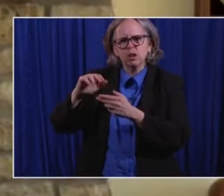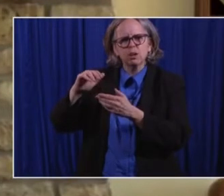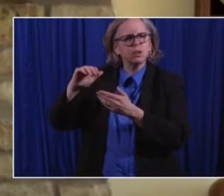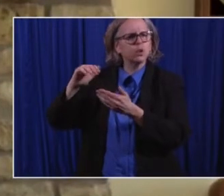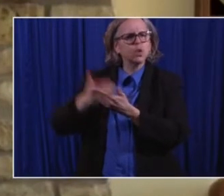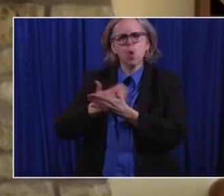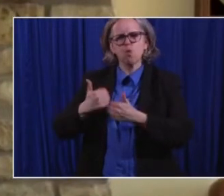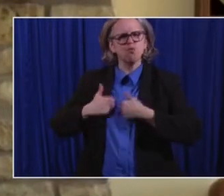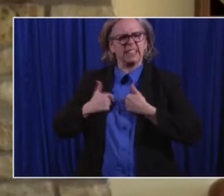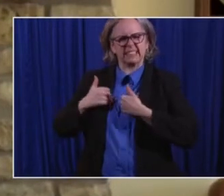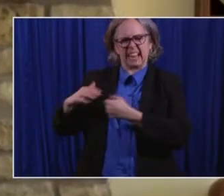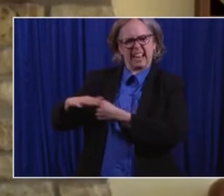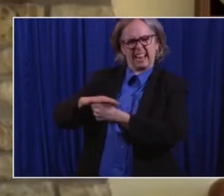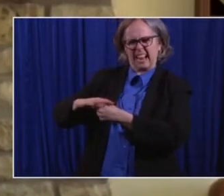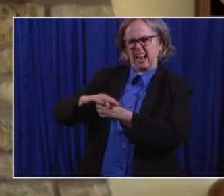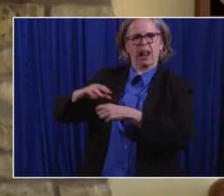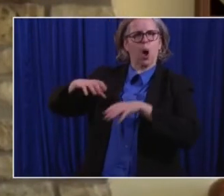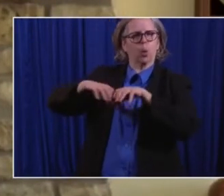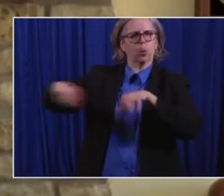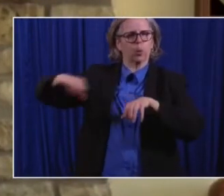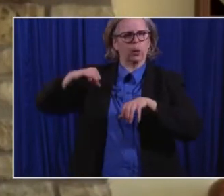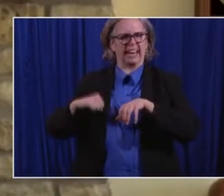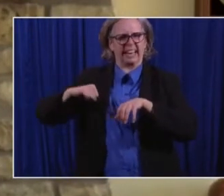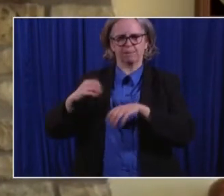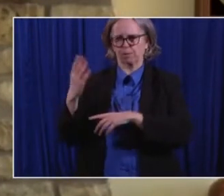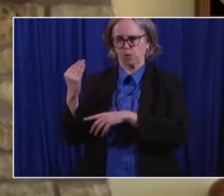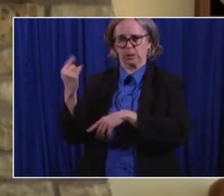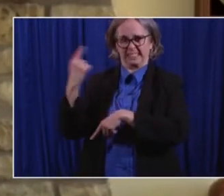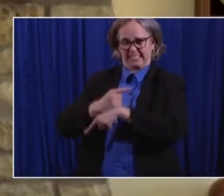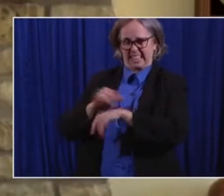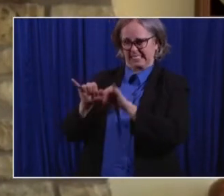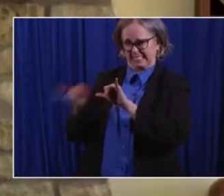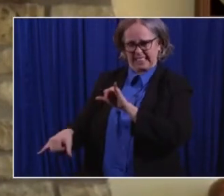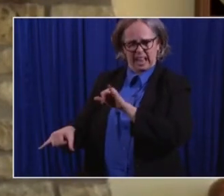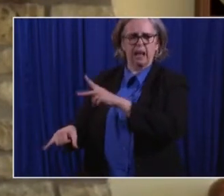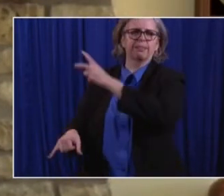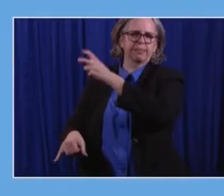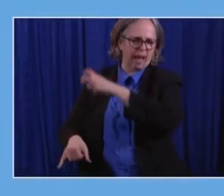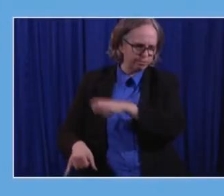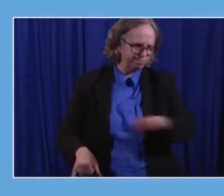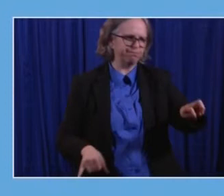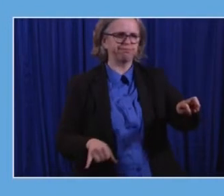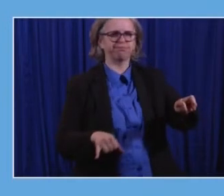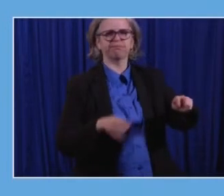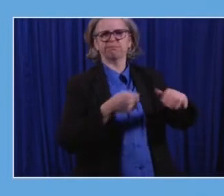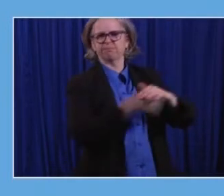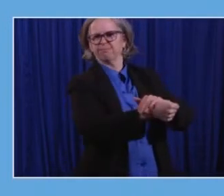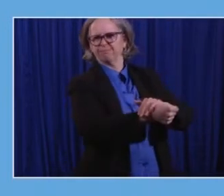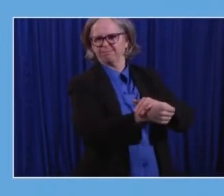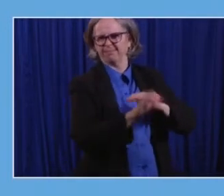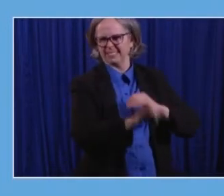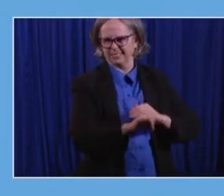Today, I want to talk about our health equity page. Today at